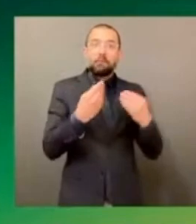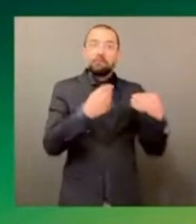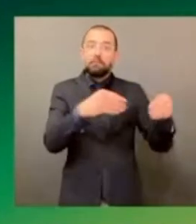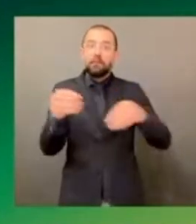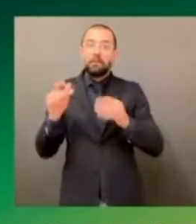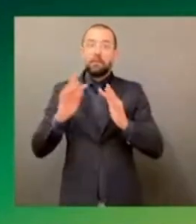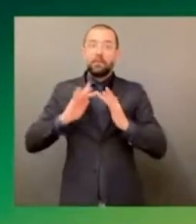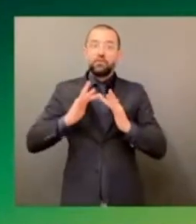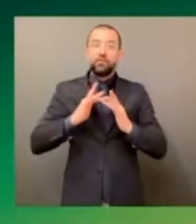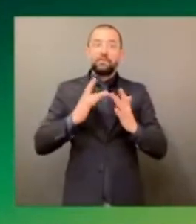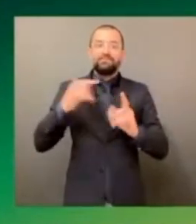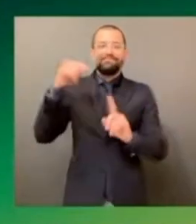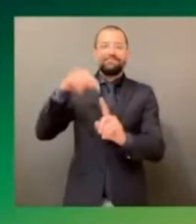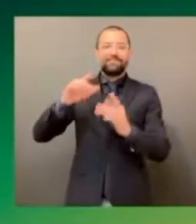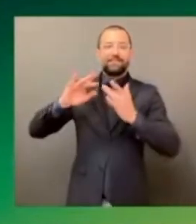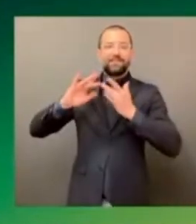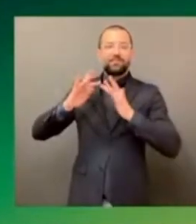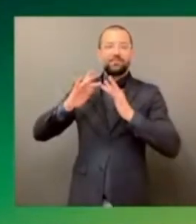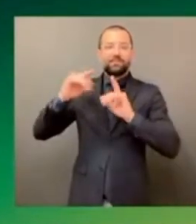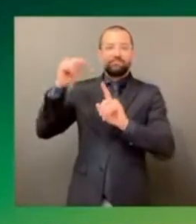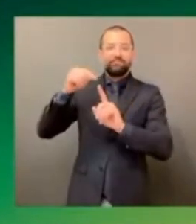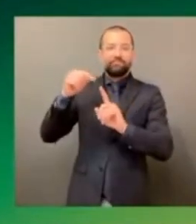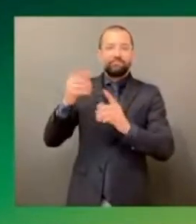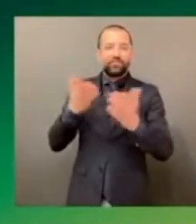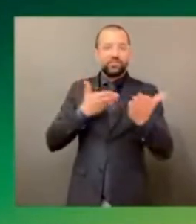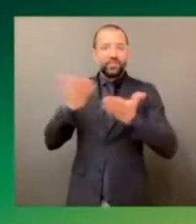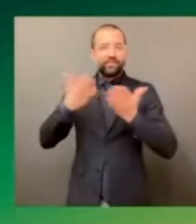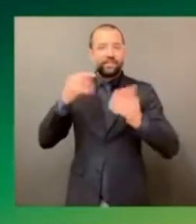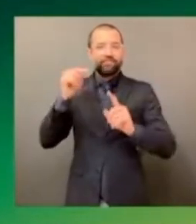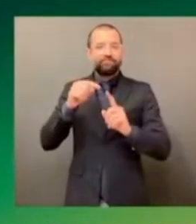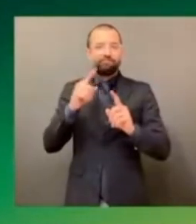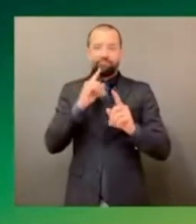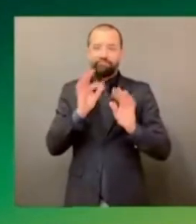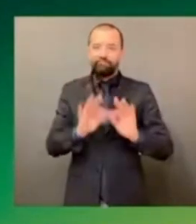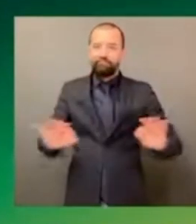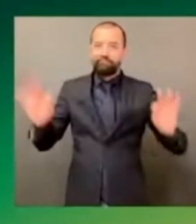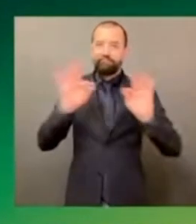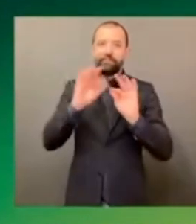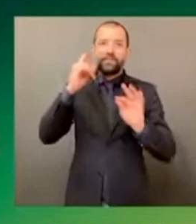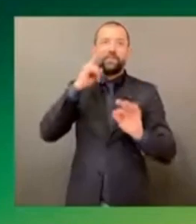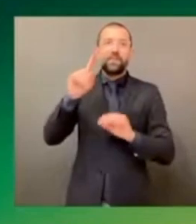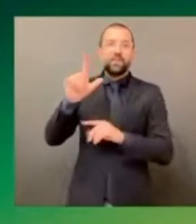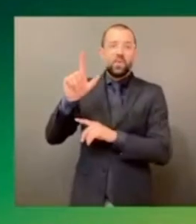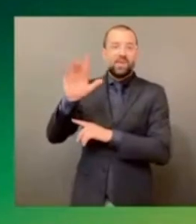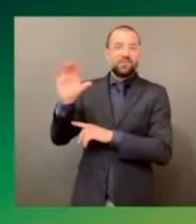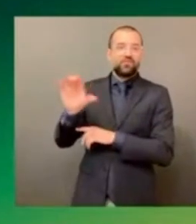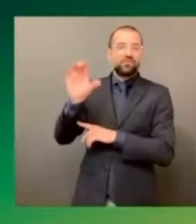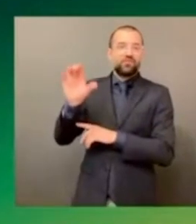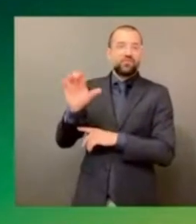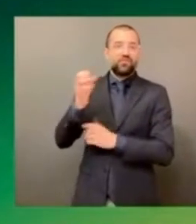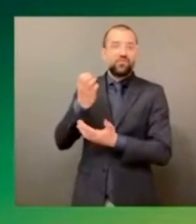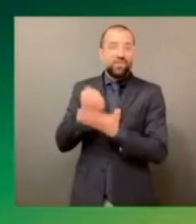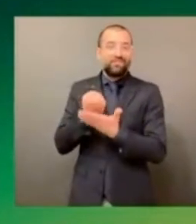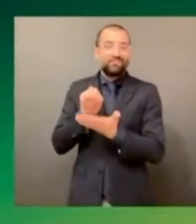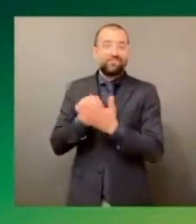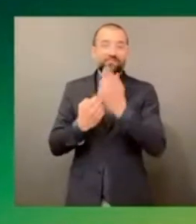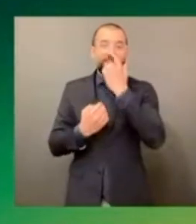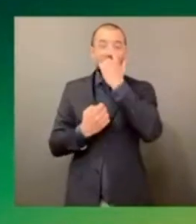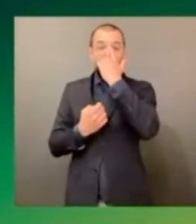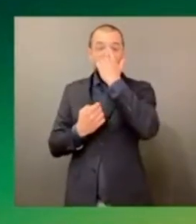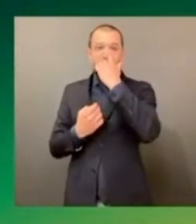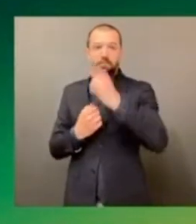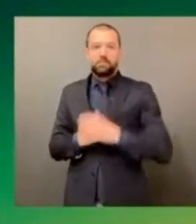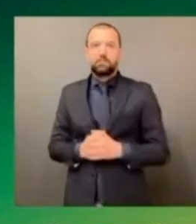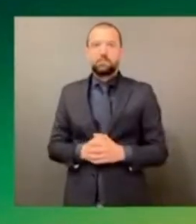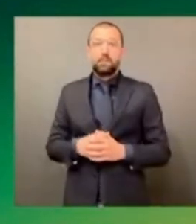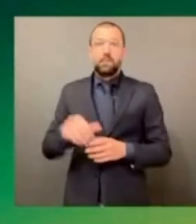digital services are essential to 21st century economies. There are places on the continent of